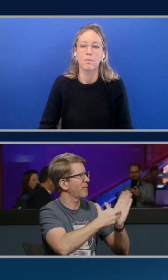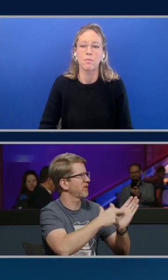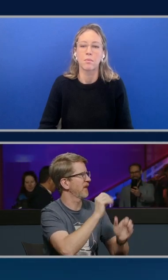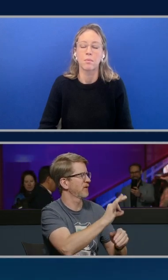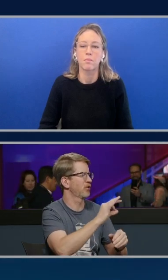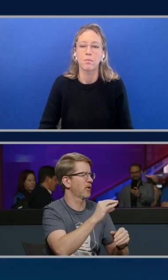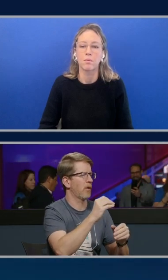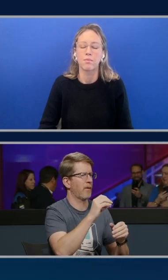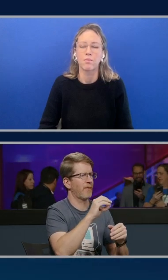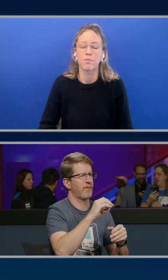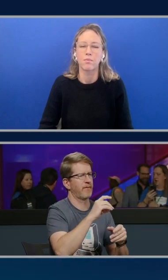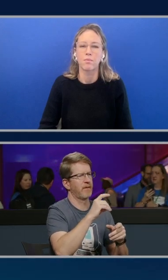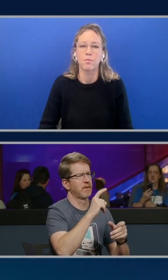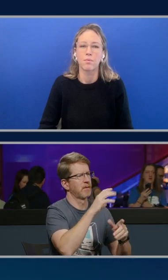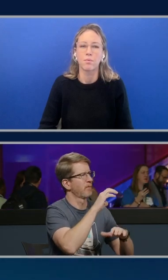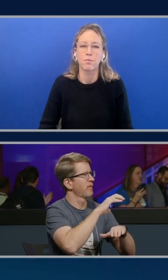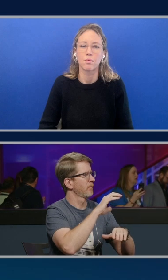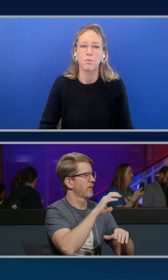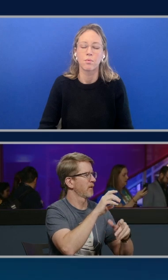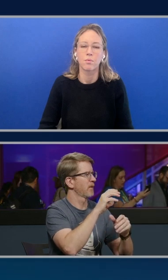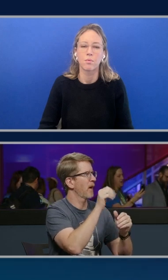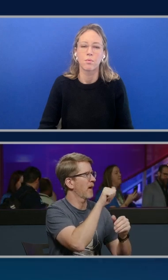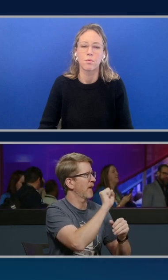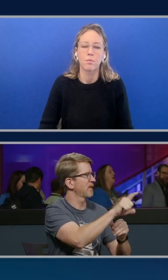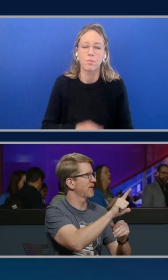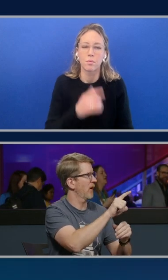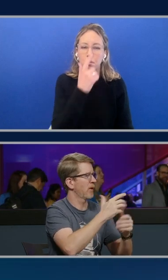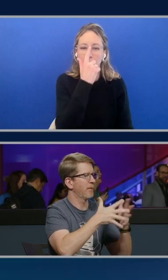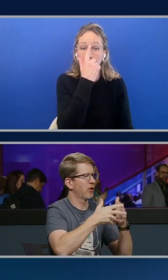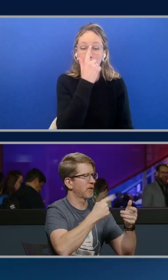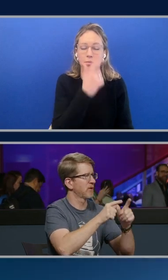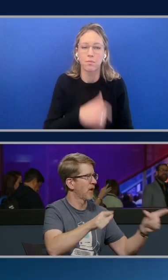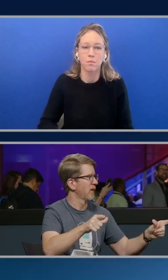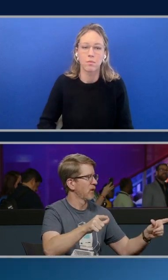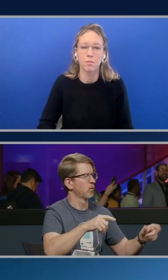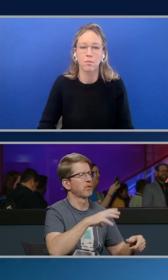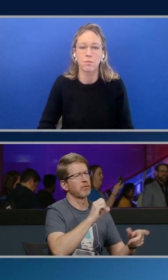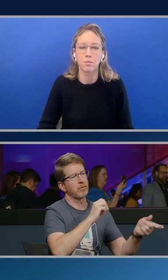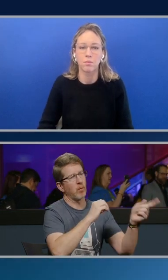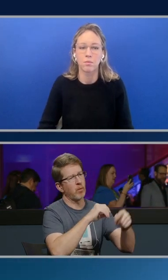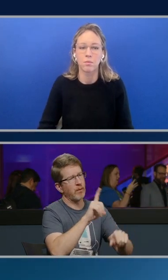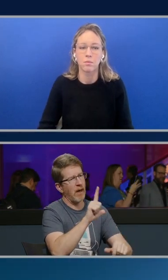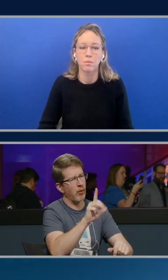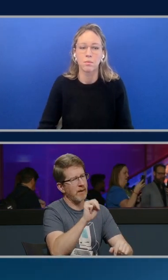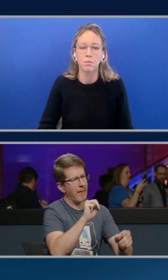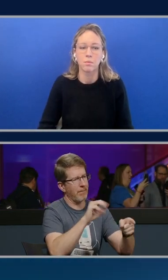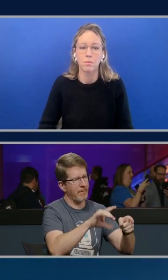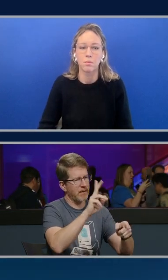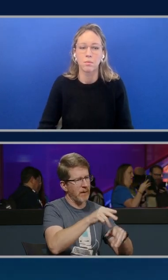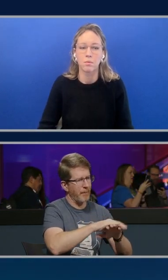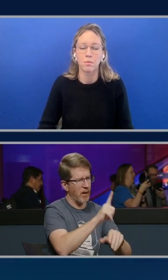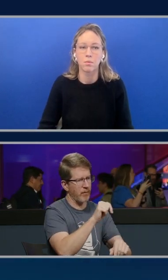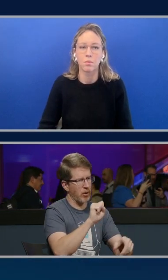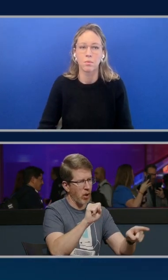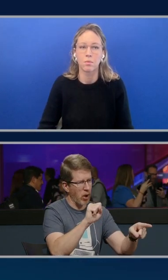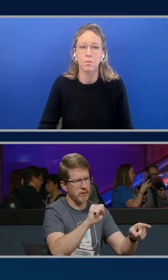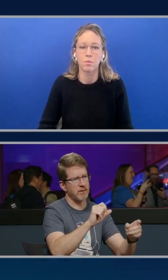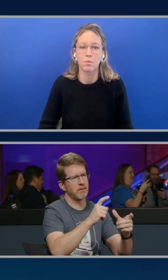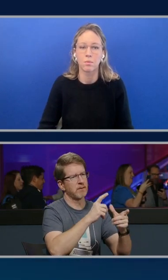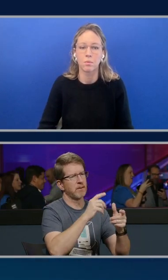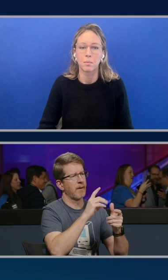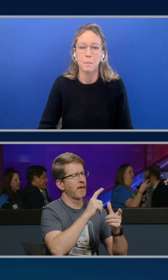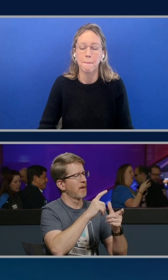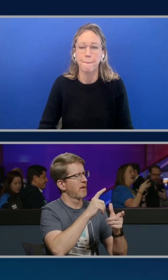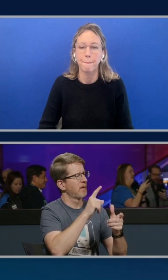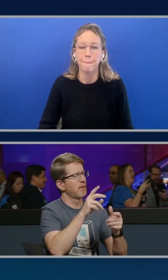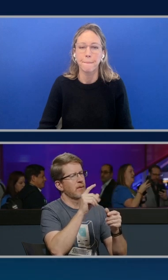different. It's a linguistic representation of American Sign Language, so that's why it looks like that. It's not like English text.